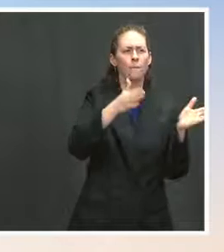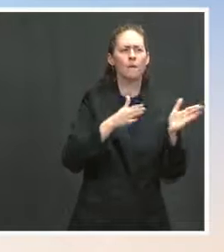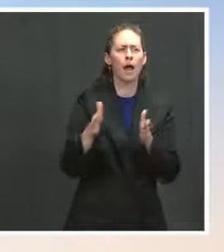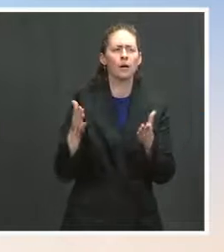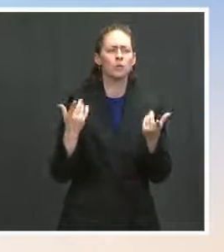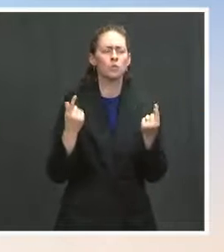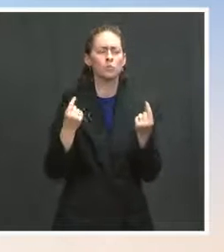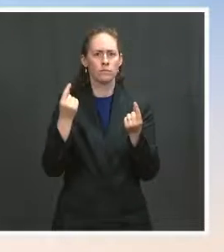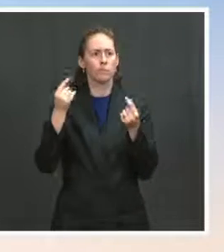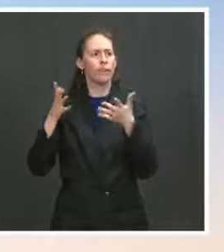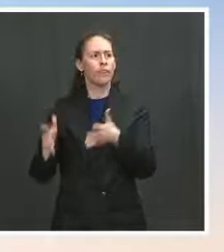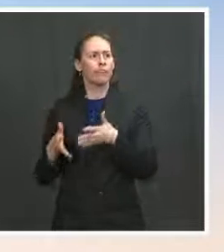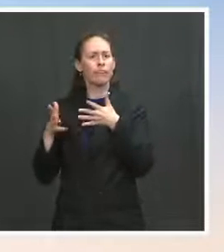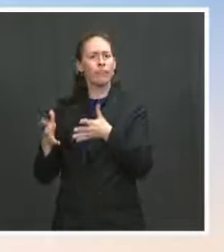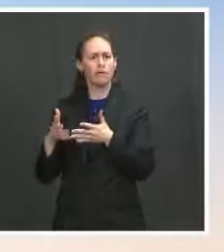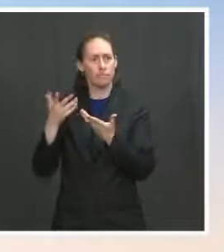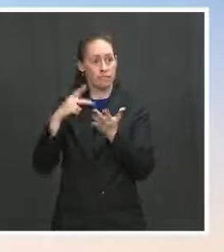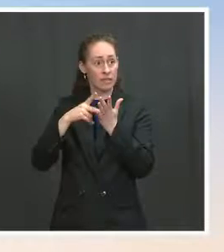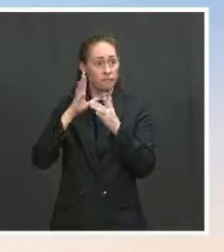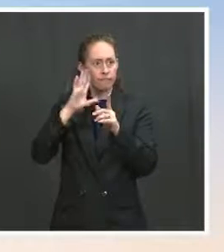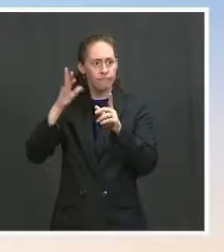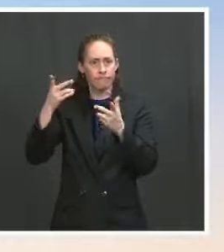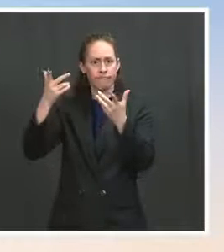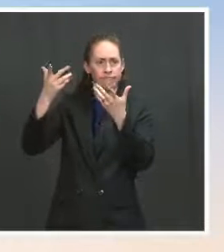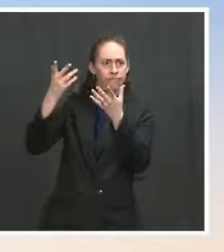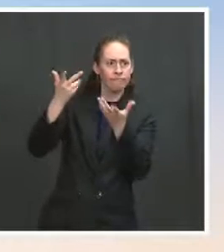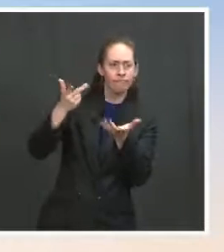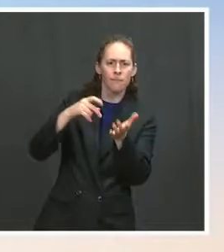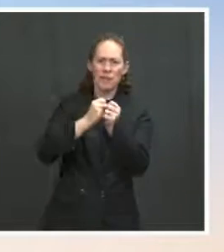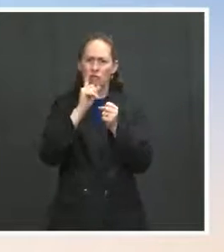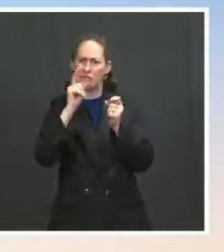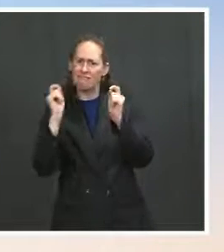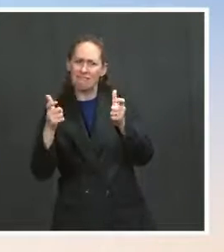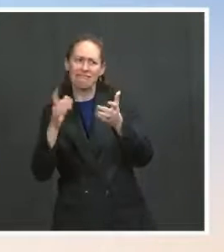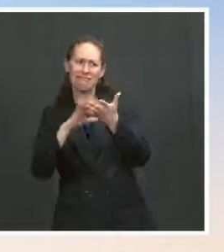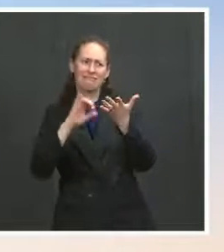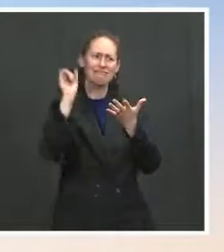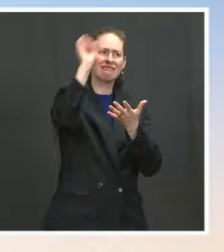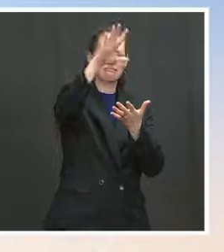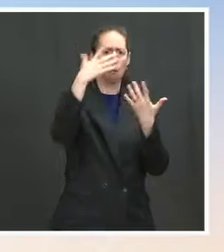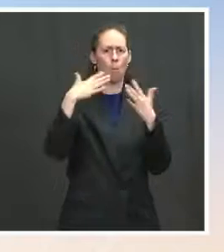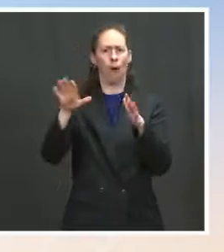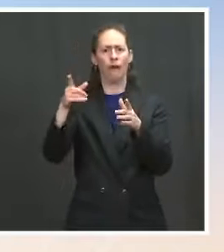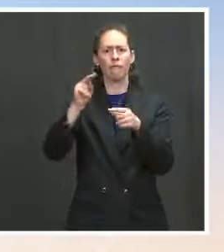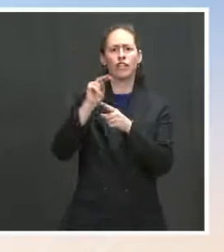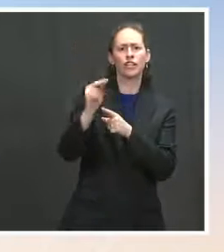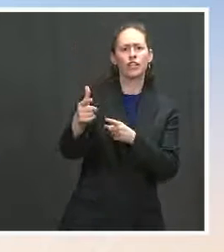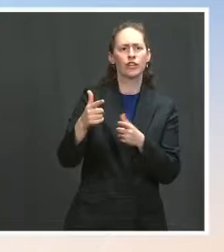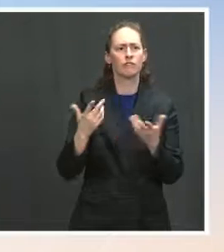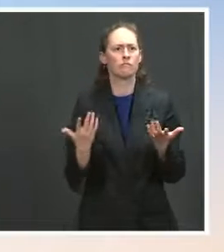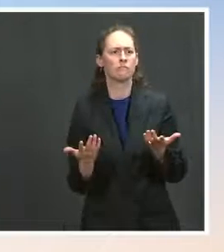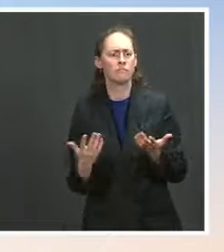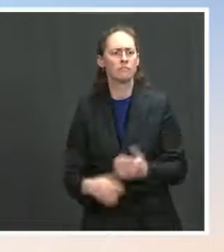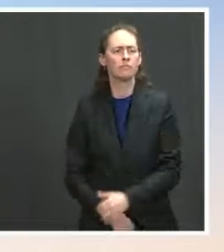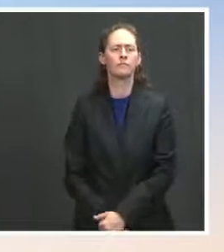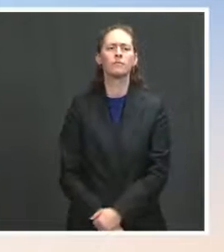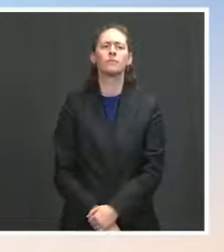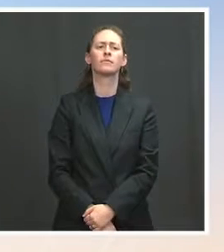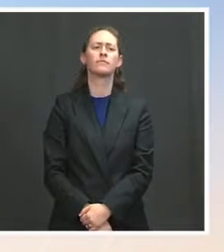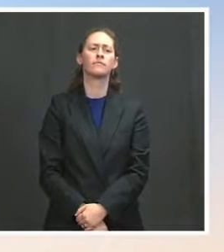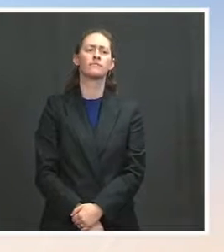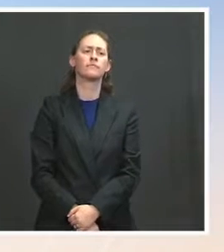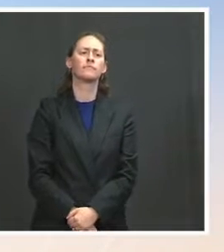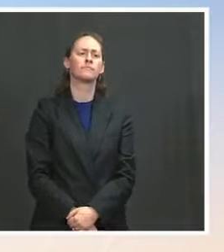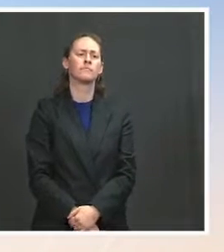What is the U.S. going to do to ensure that gets there quickly enough to ensure they can actually be viable? Sure. Well, on the second